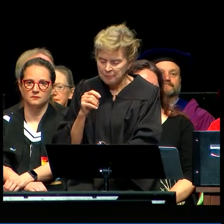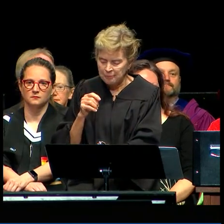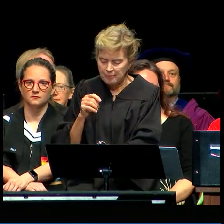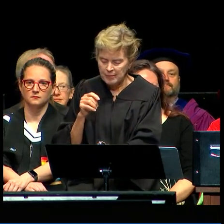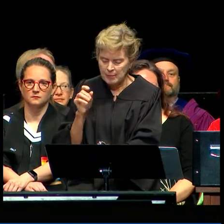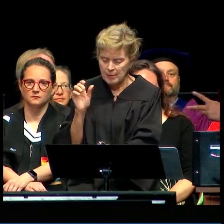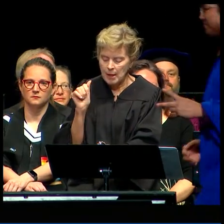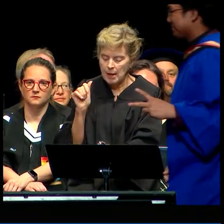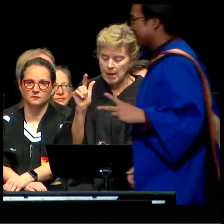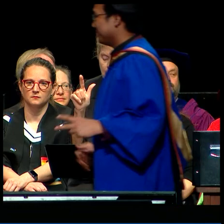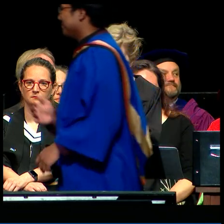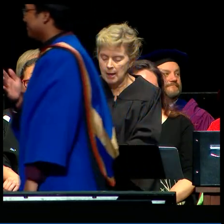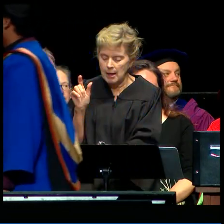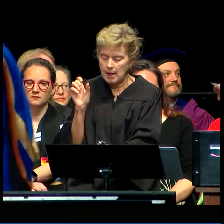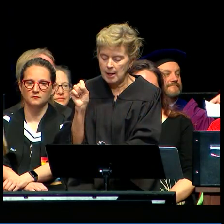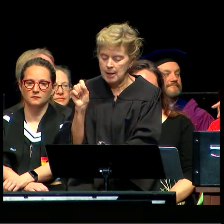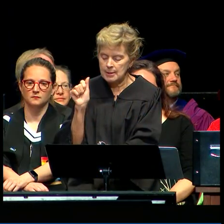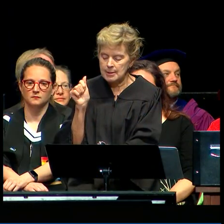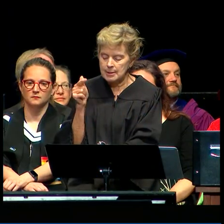Al Sagoon.